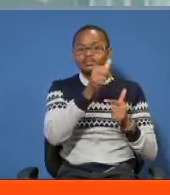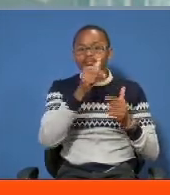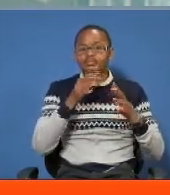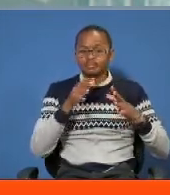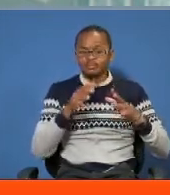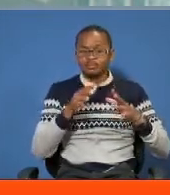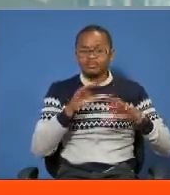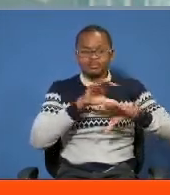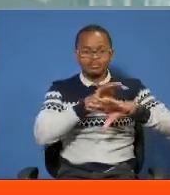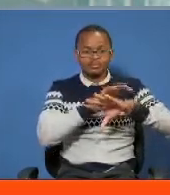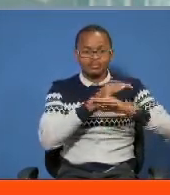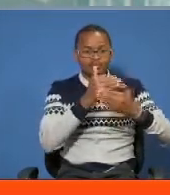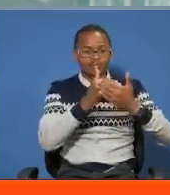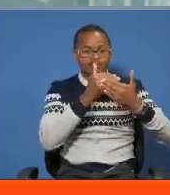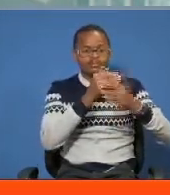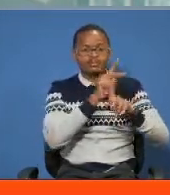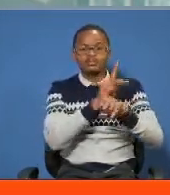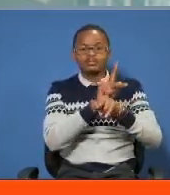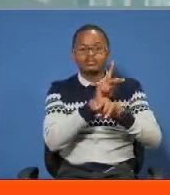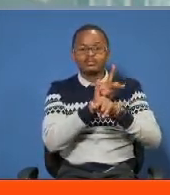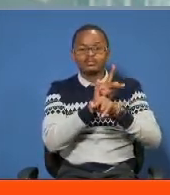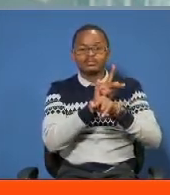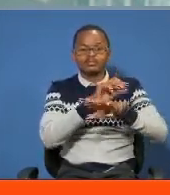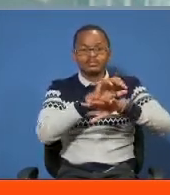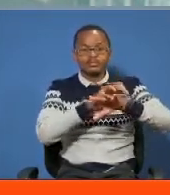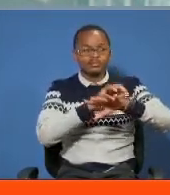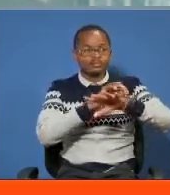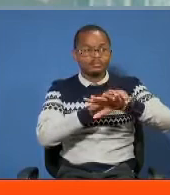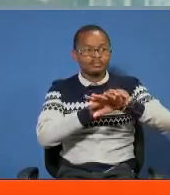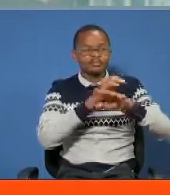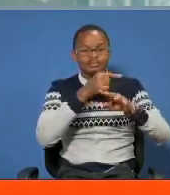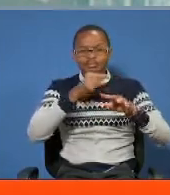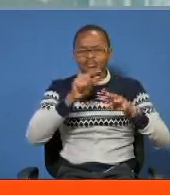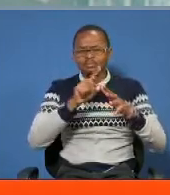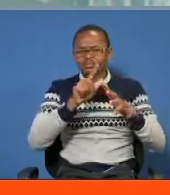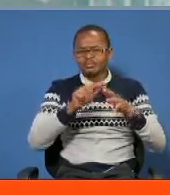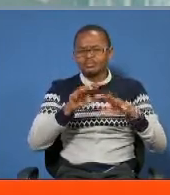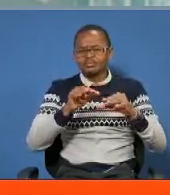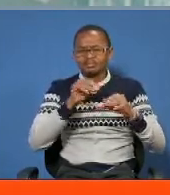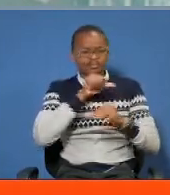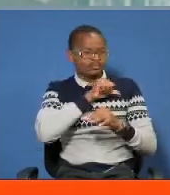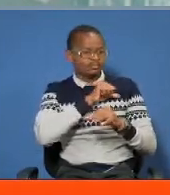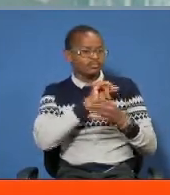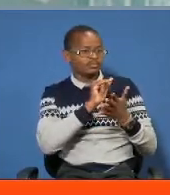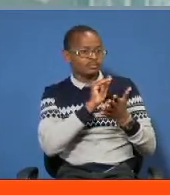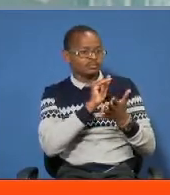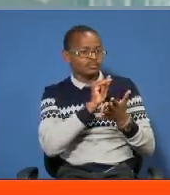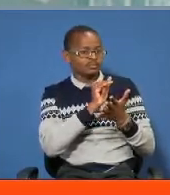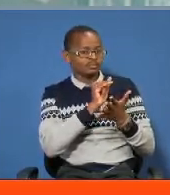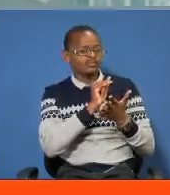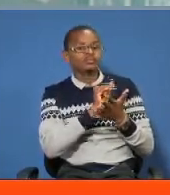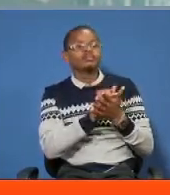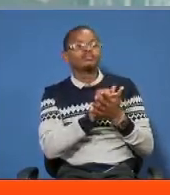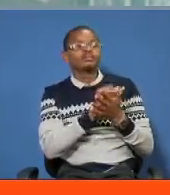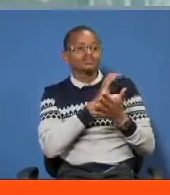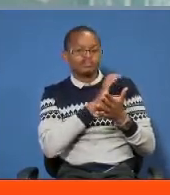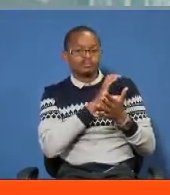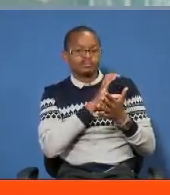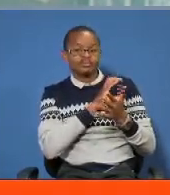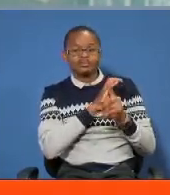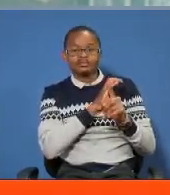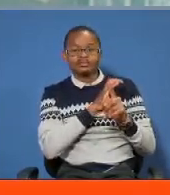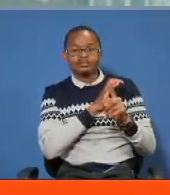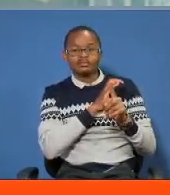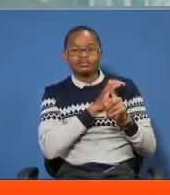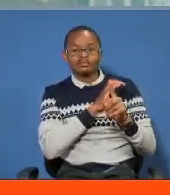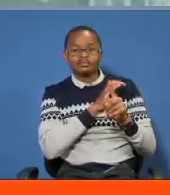when other people find them before you protect them and kind of guard them properly, they can take advantage of that. And if they protect, then the